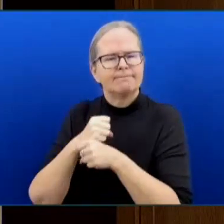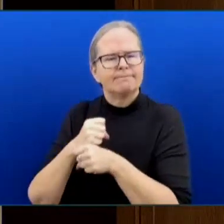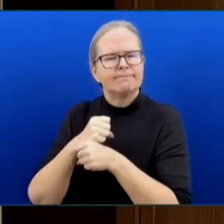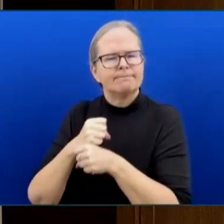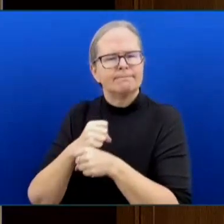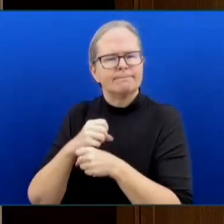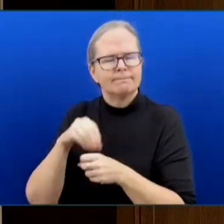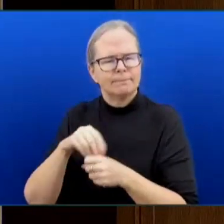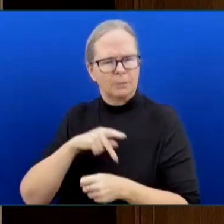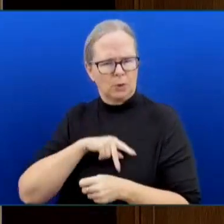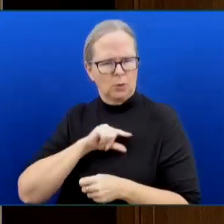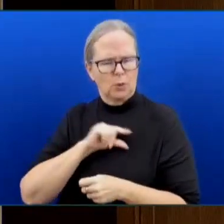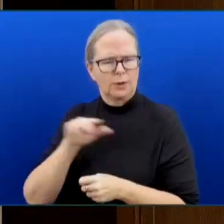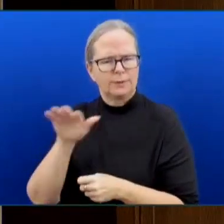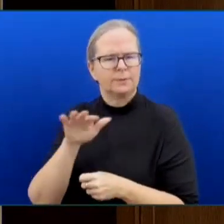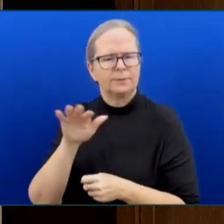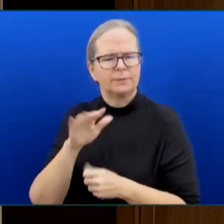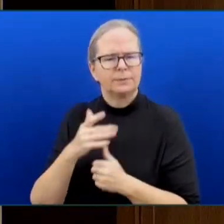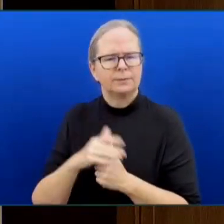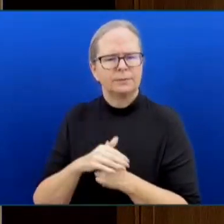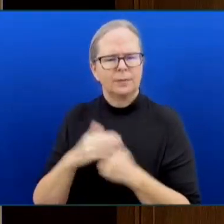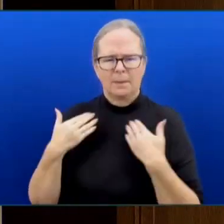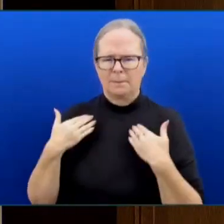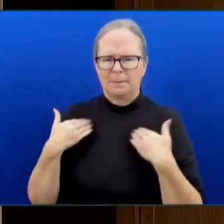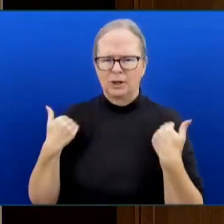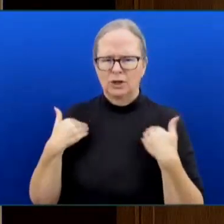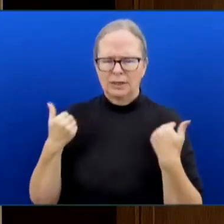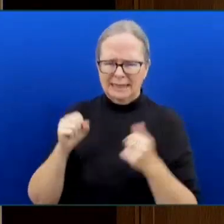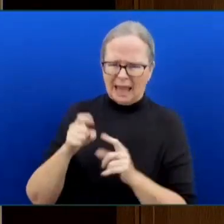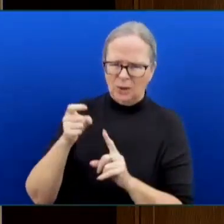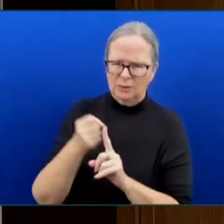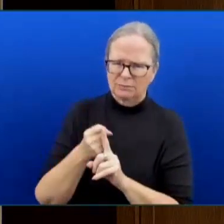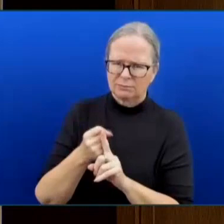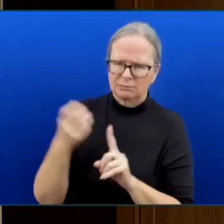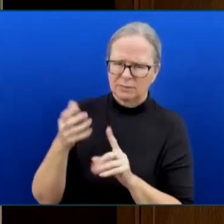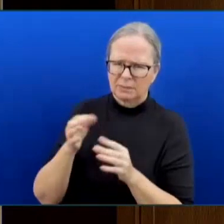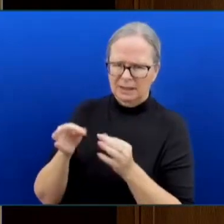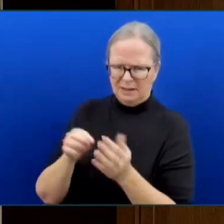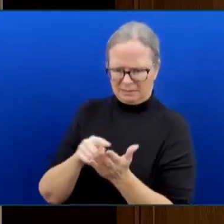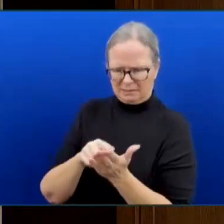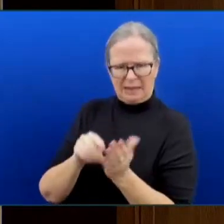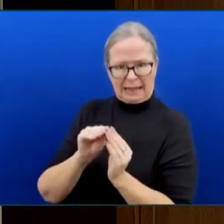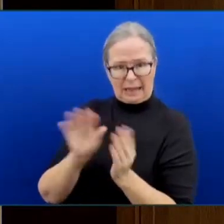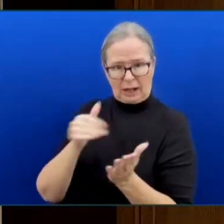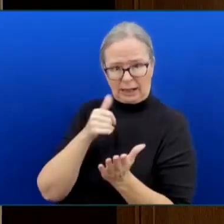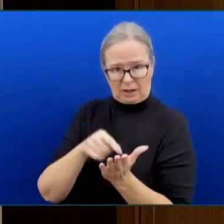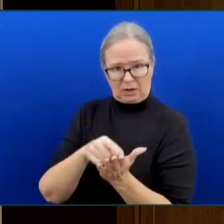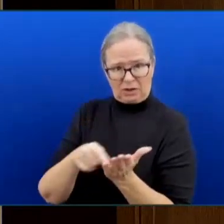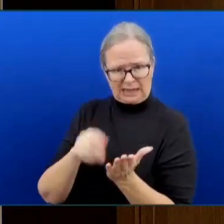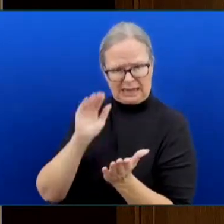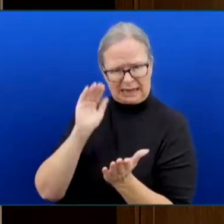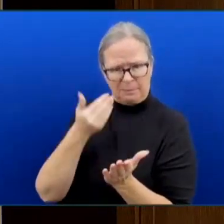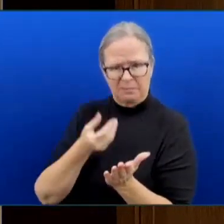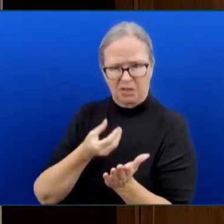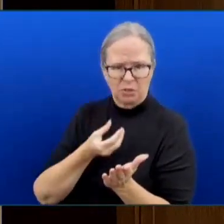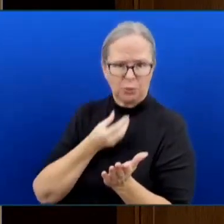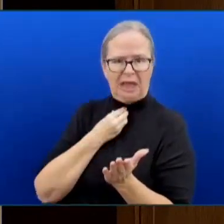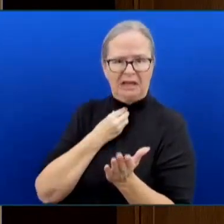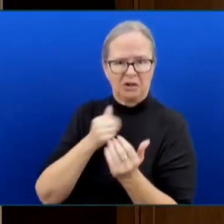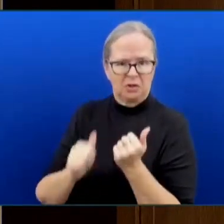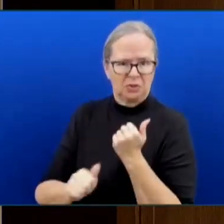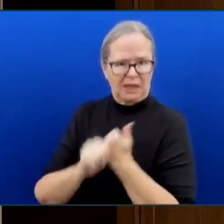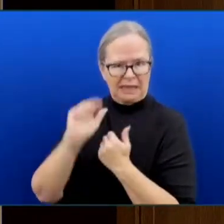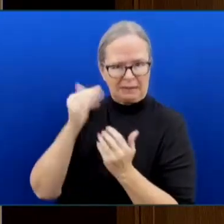what appears to be a clear threat, and what does she mean when she says she wants to acquire leverage